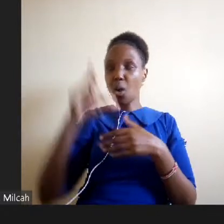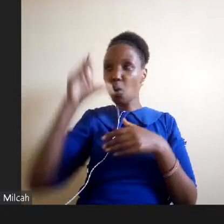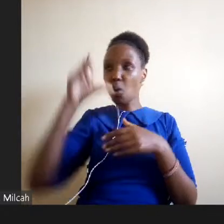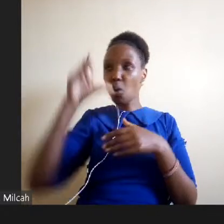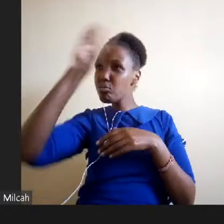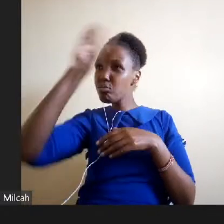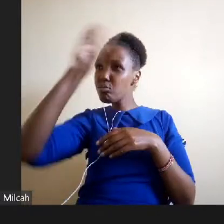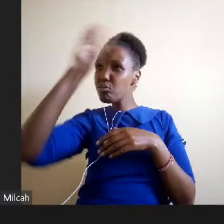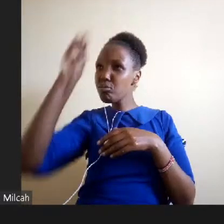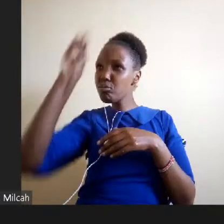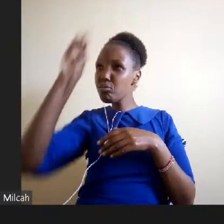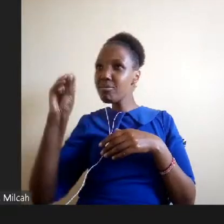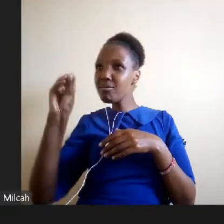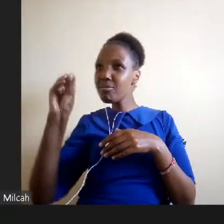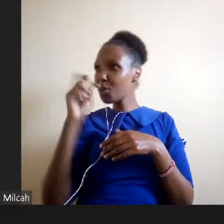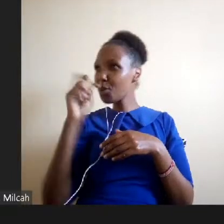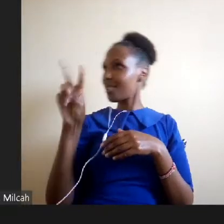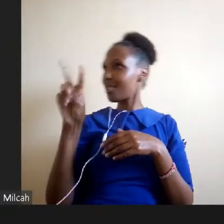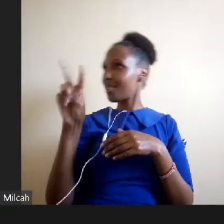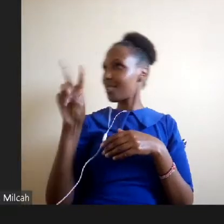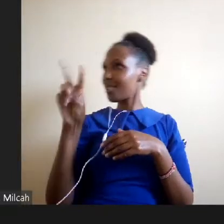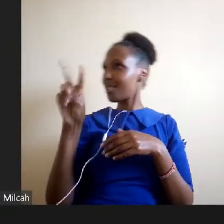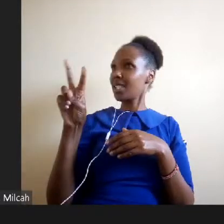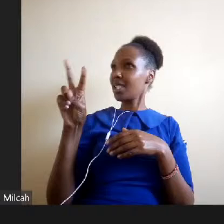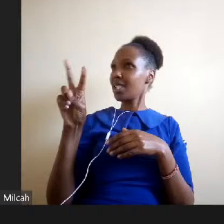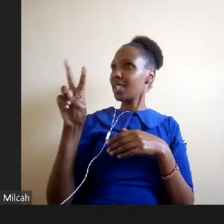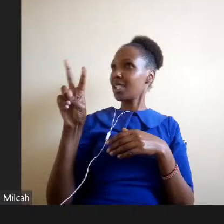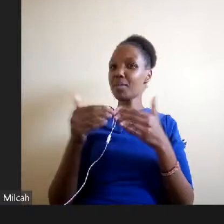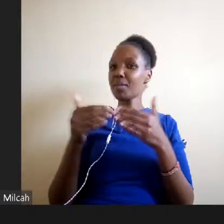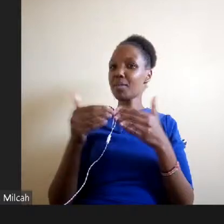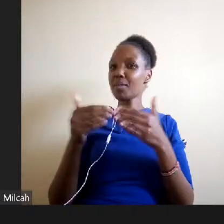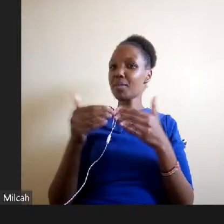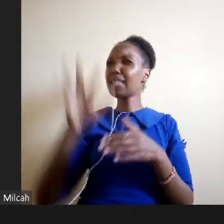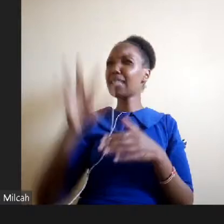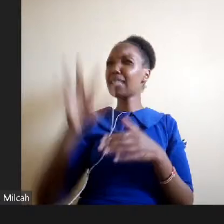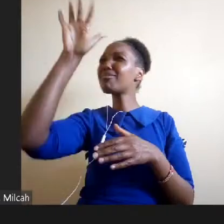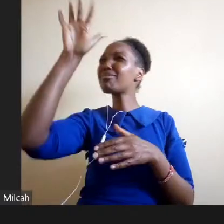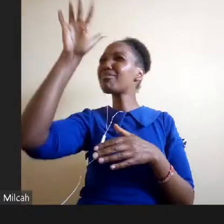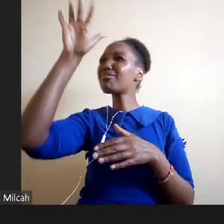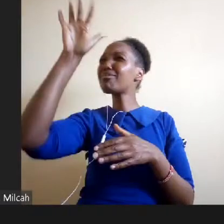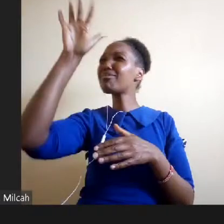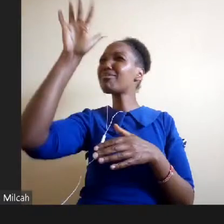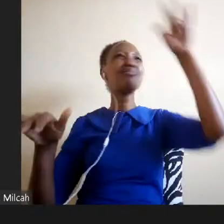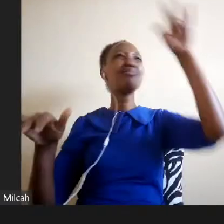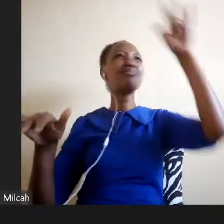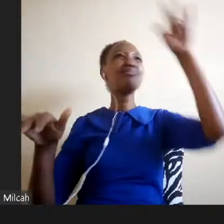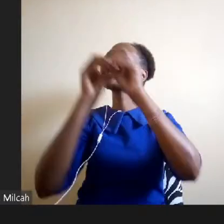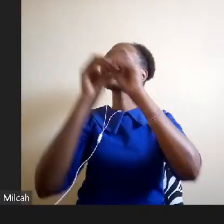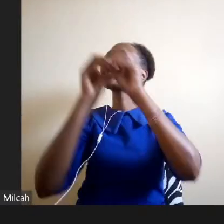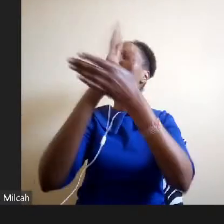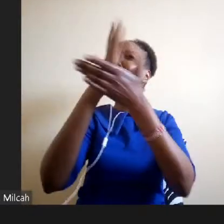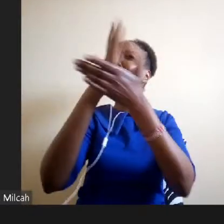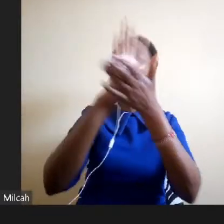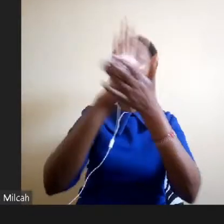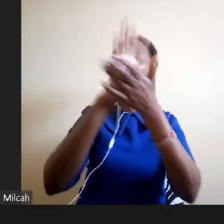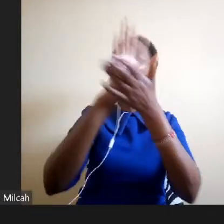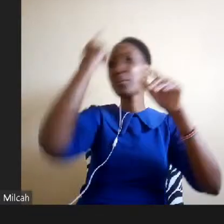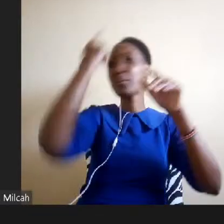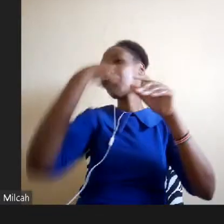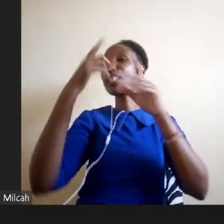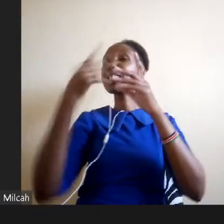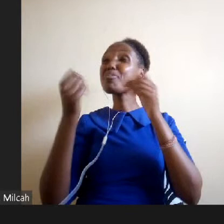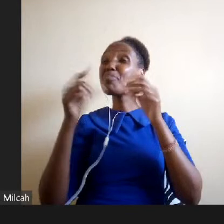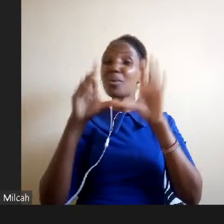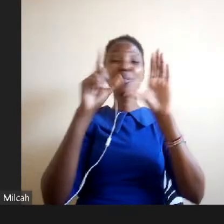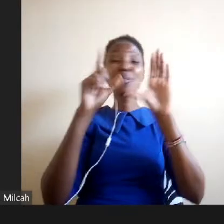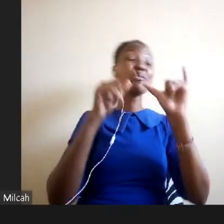it meets so many viewers and comments, and people are sharing it now in different platforms all together, and that can be very,